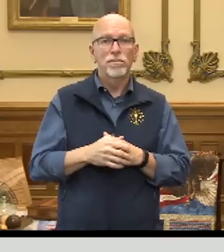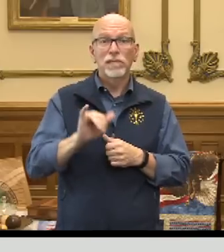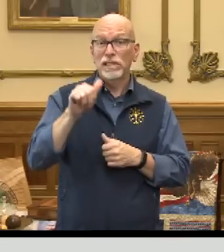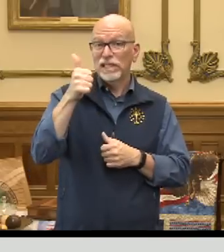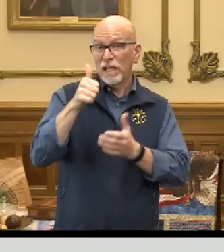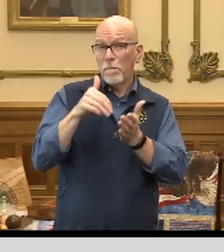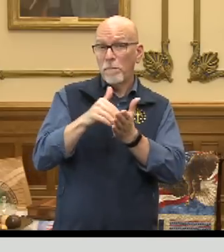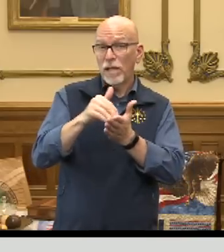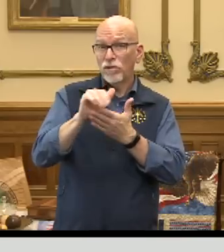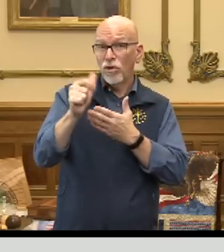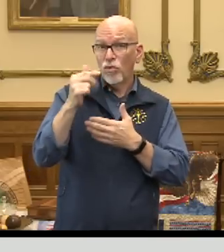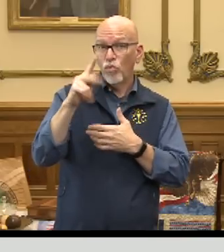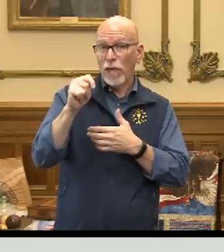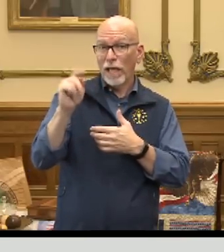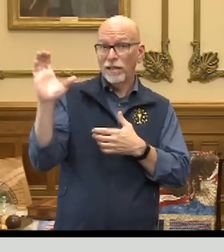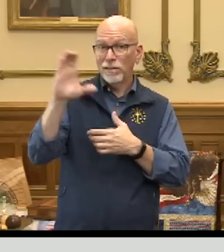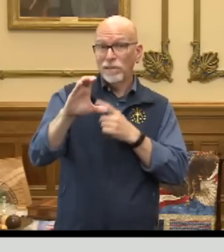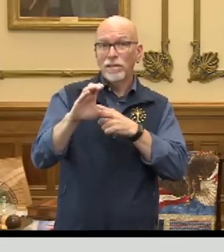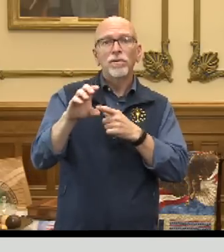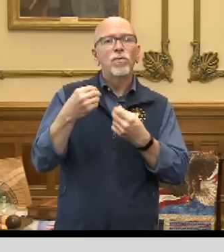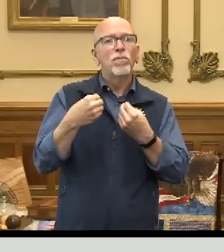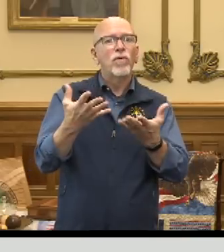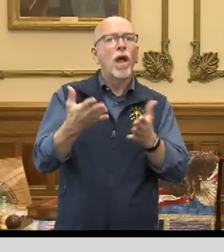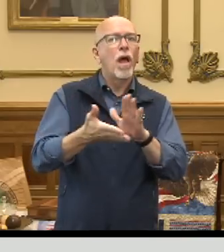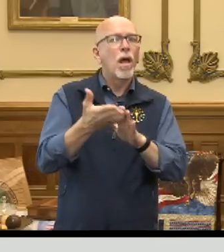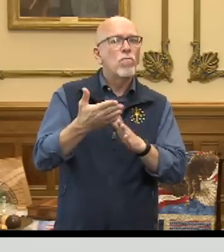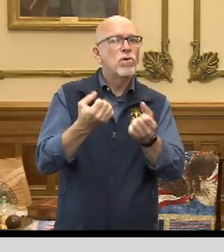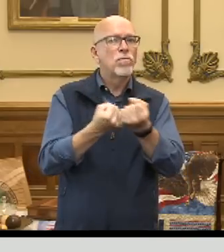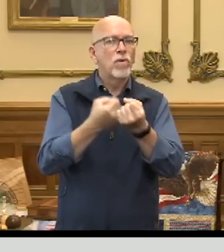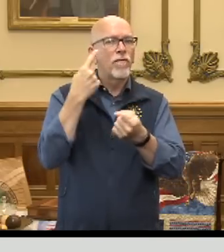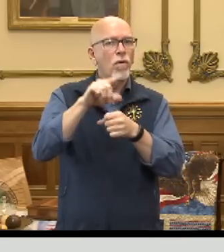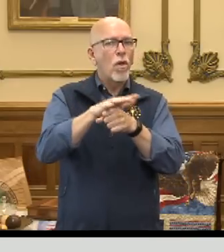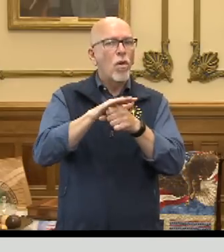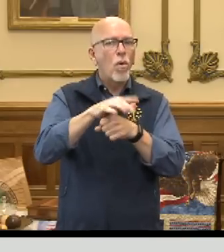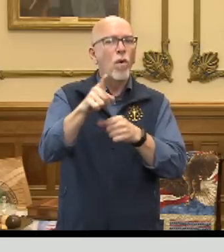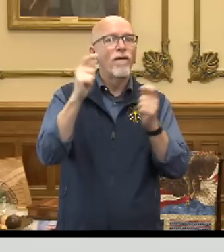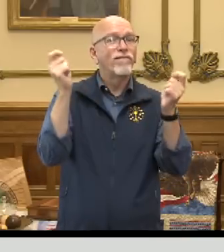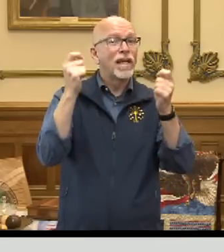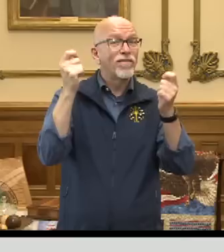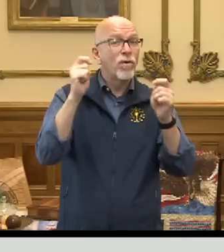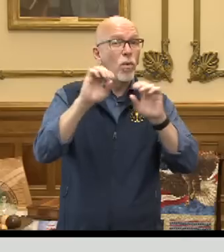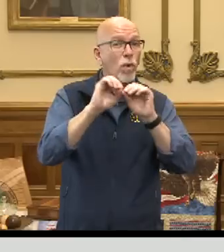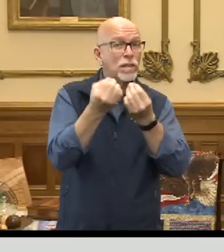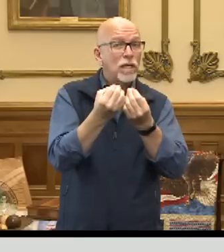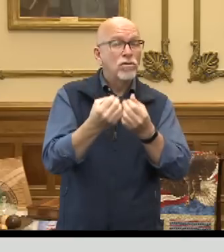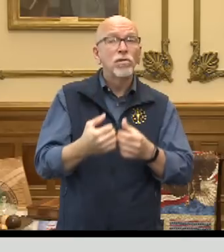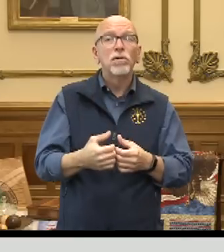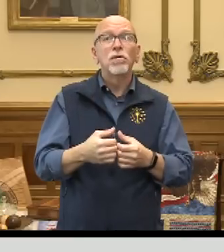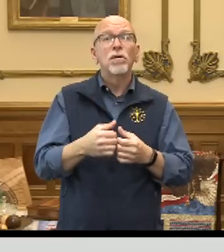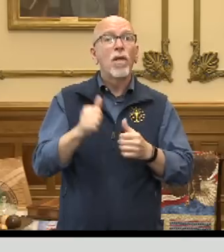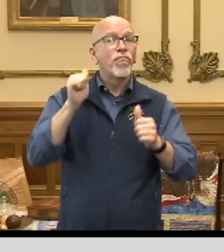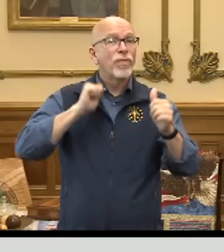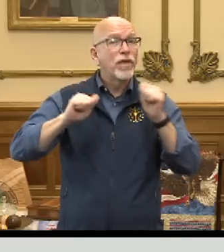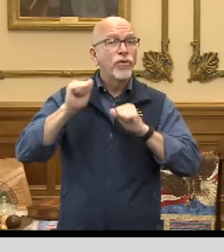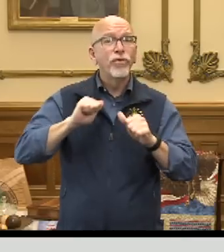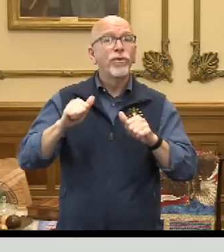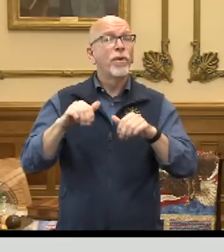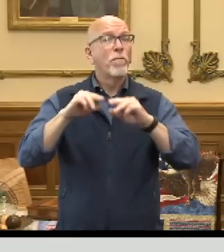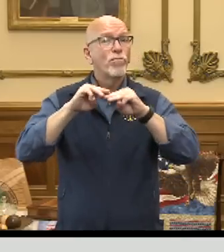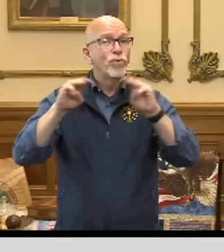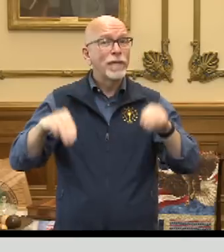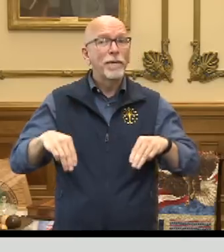million grant program provides operating support to local festival organizations, theaters,